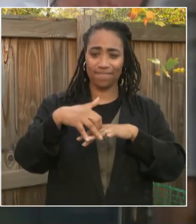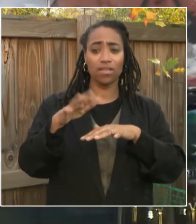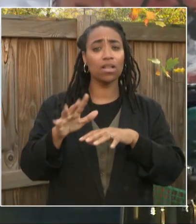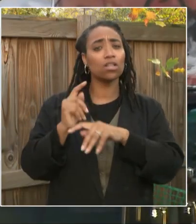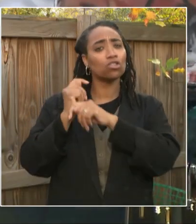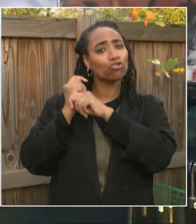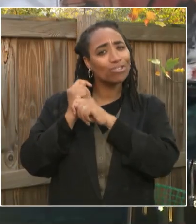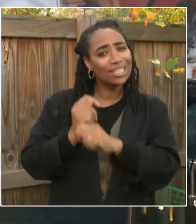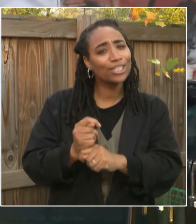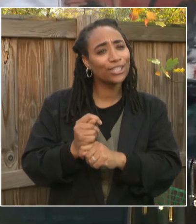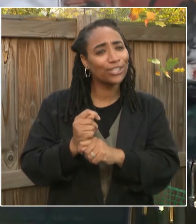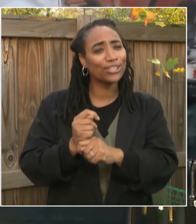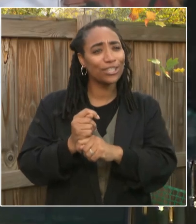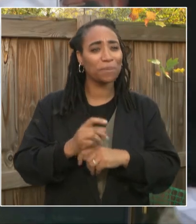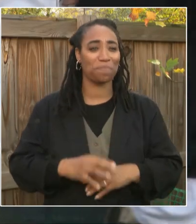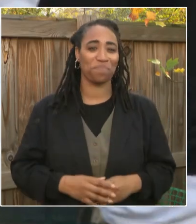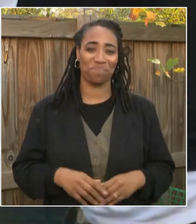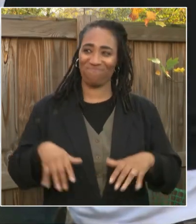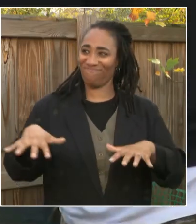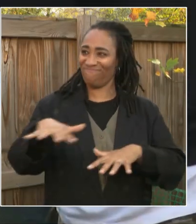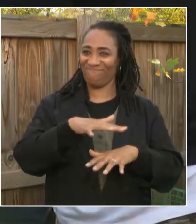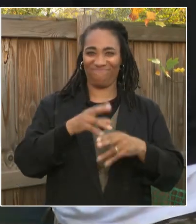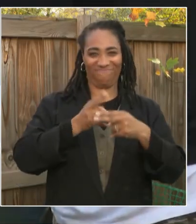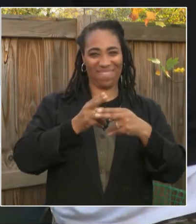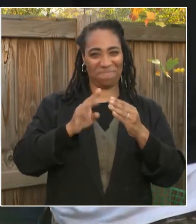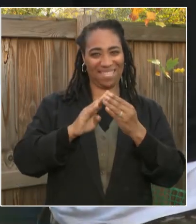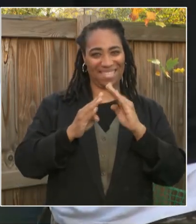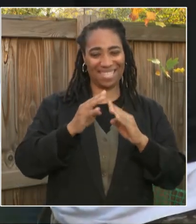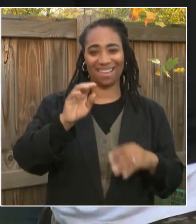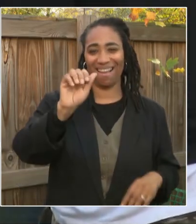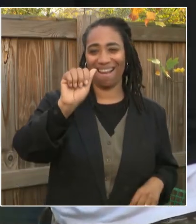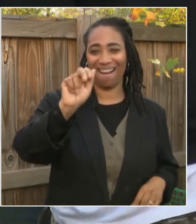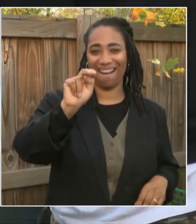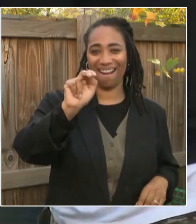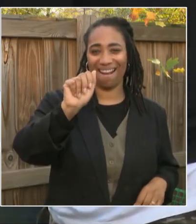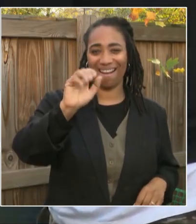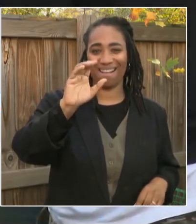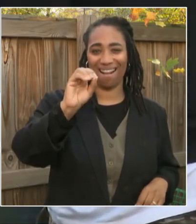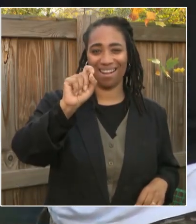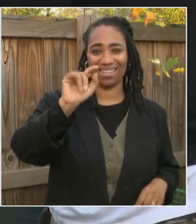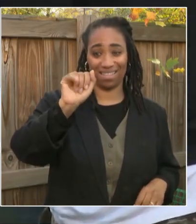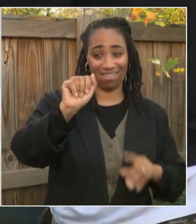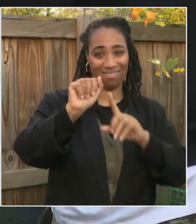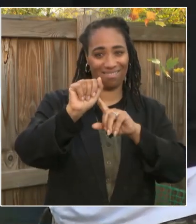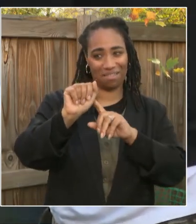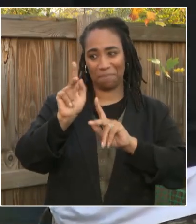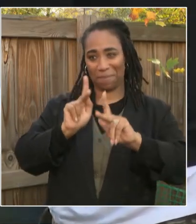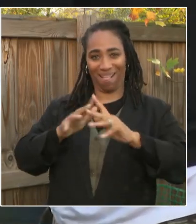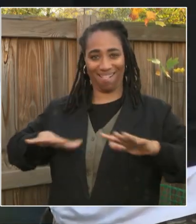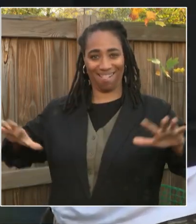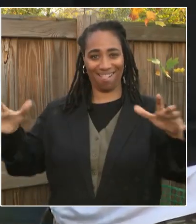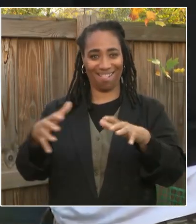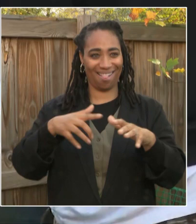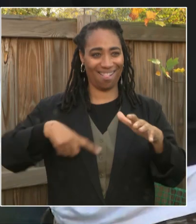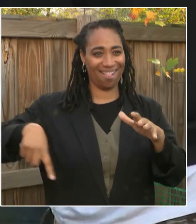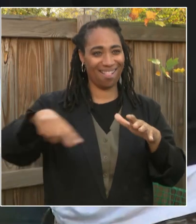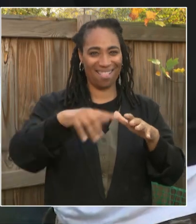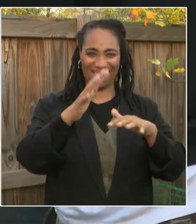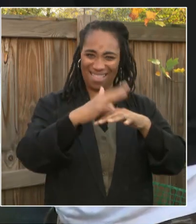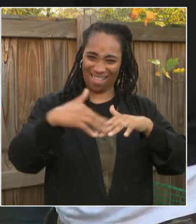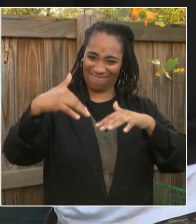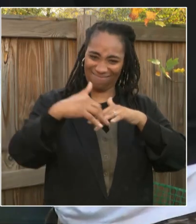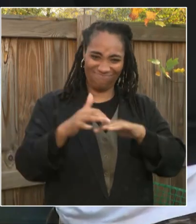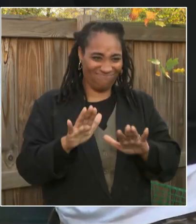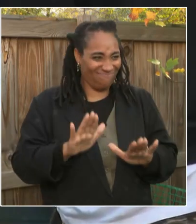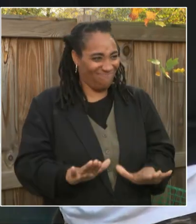Piscataway tribe, and we acknowledge the more than dozen tribal nations whose lands now comprise the Washington, D.C. metropolitan area. We